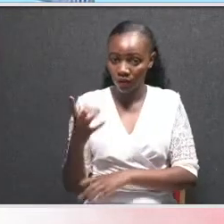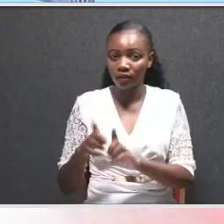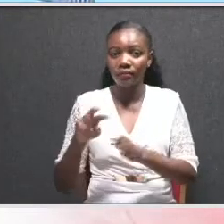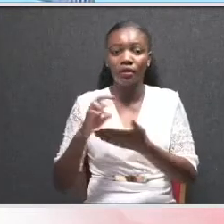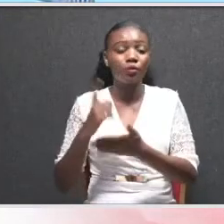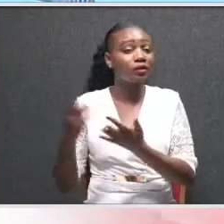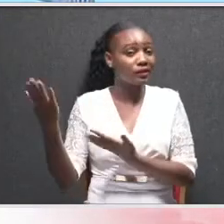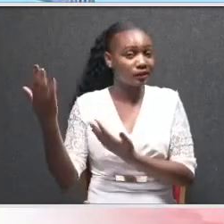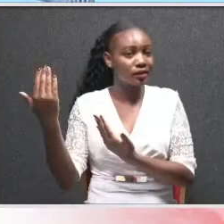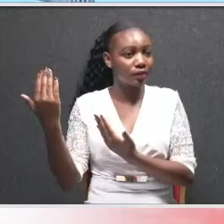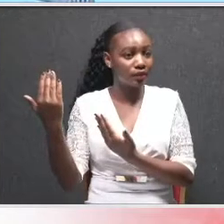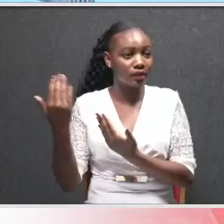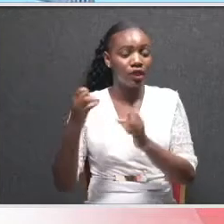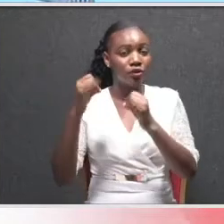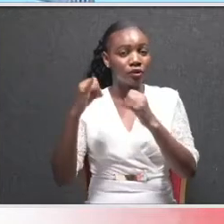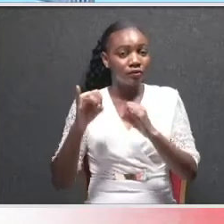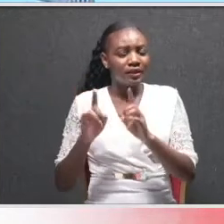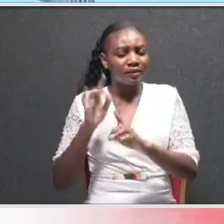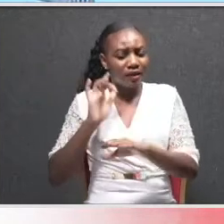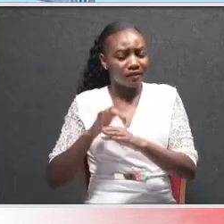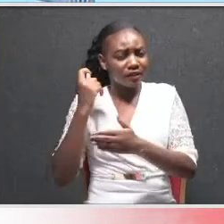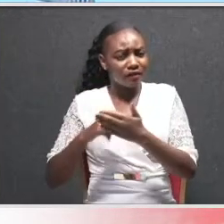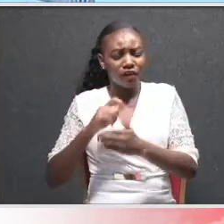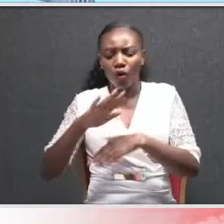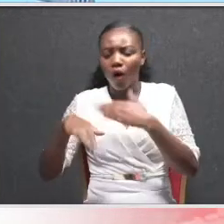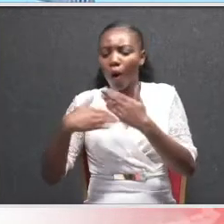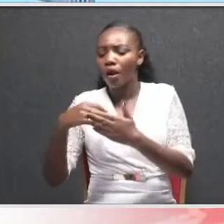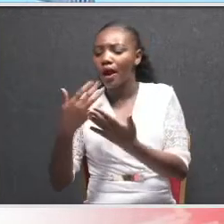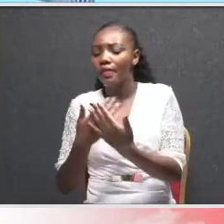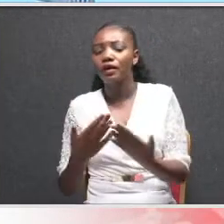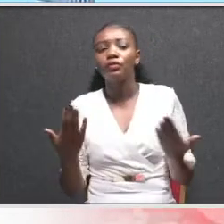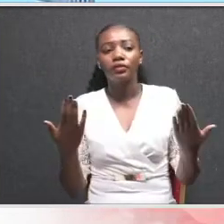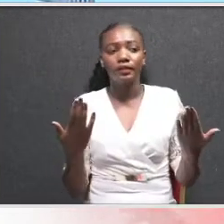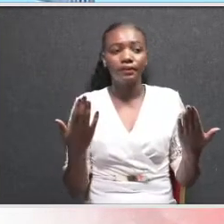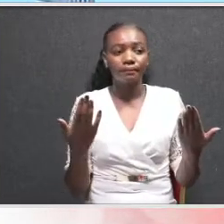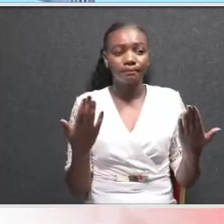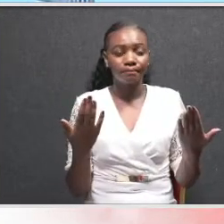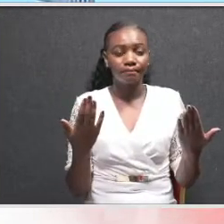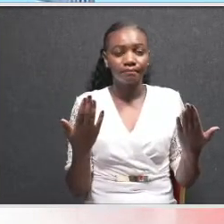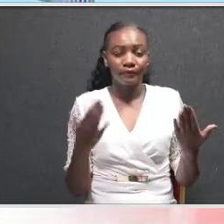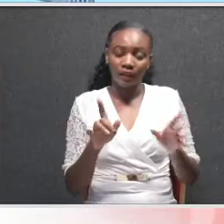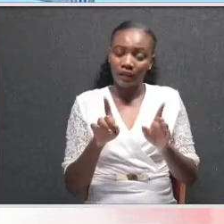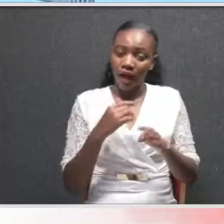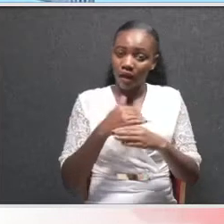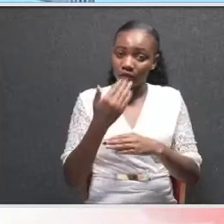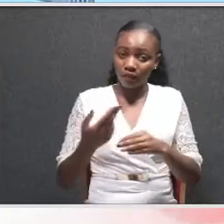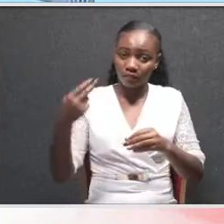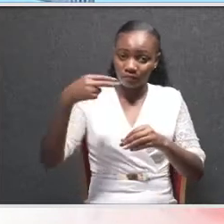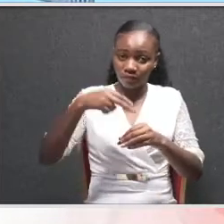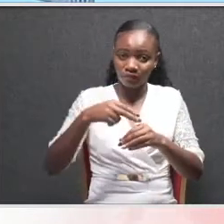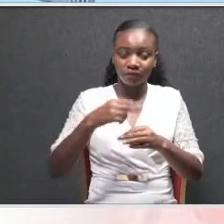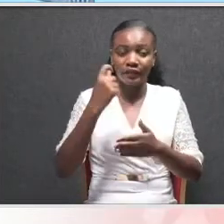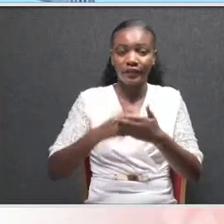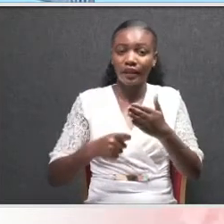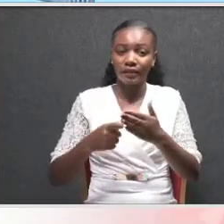expected to impact the cost of all accessible goods and services, but the full pinch of the fuel inflation is expected to